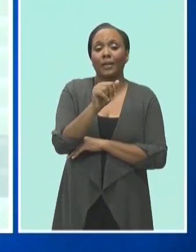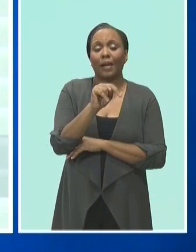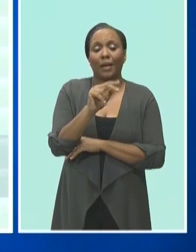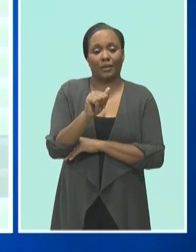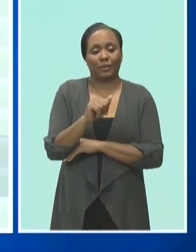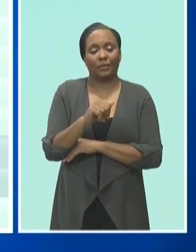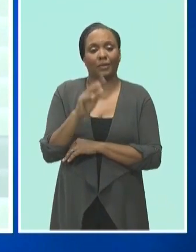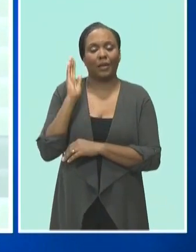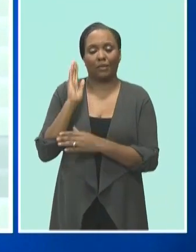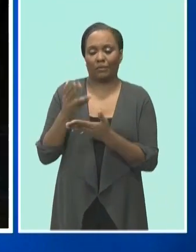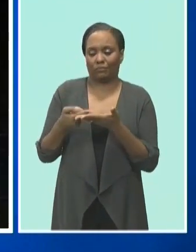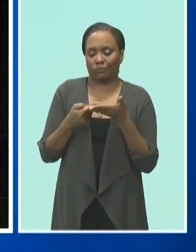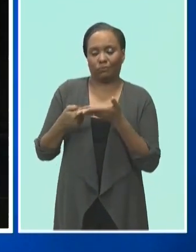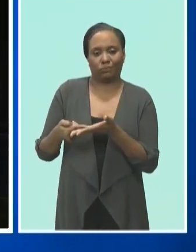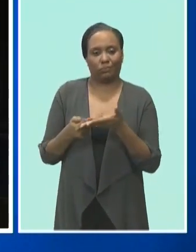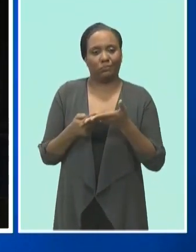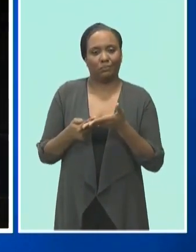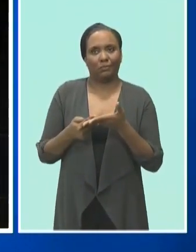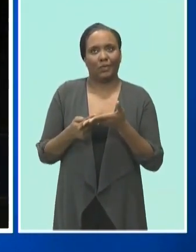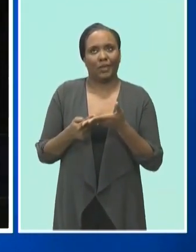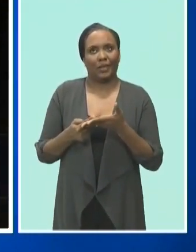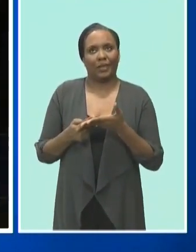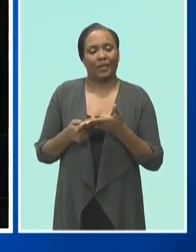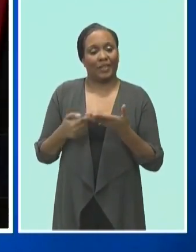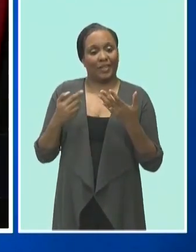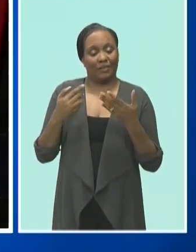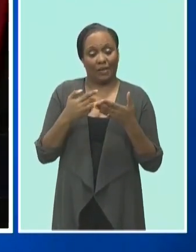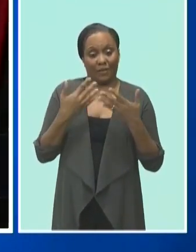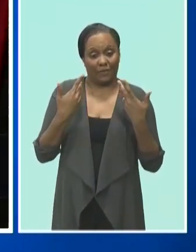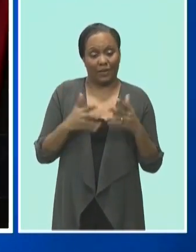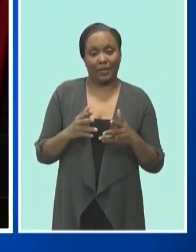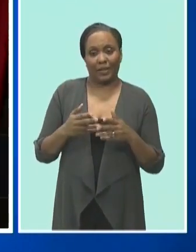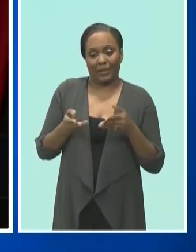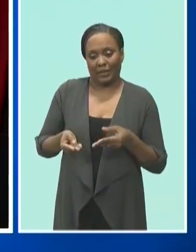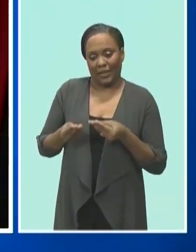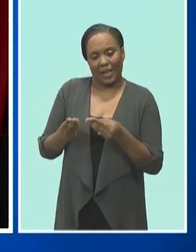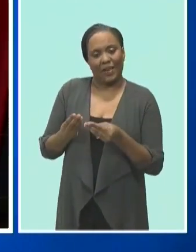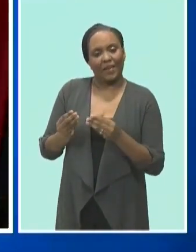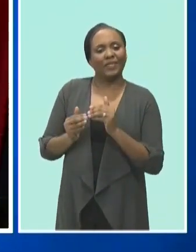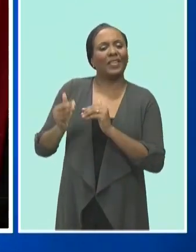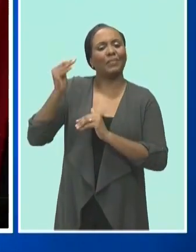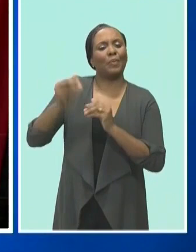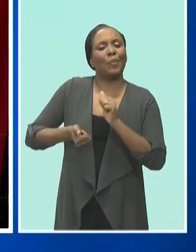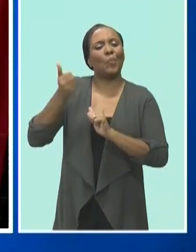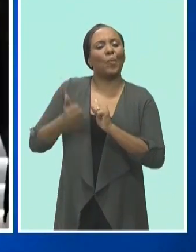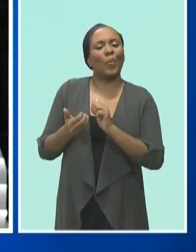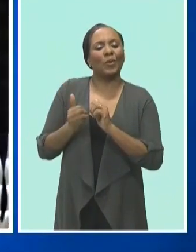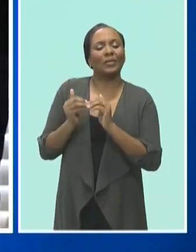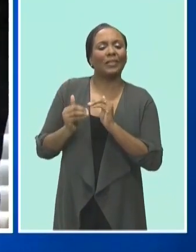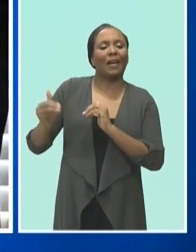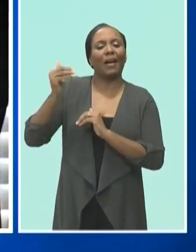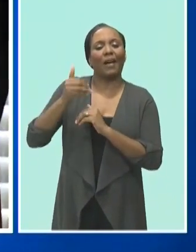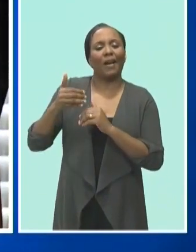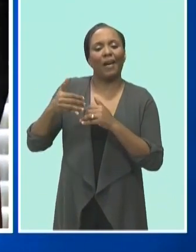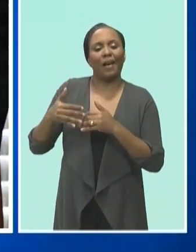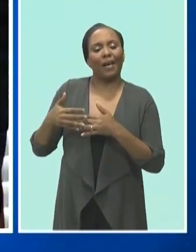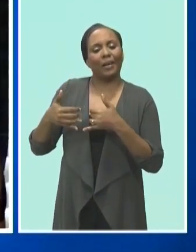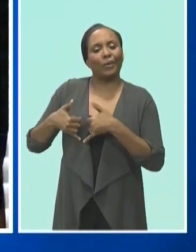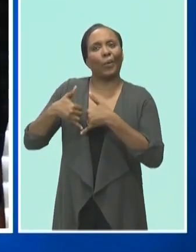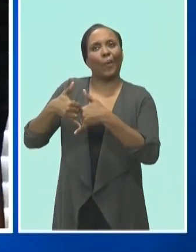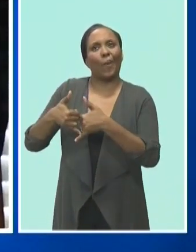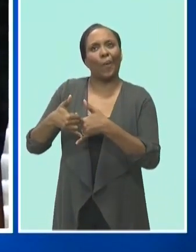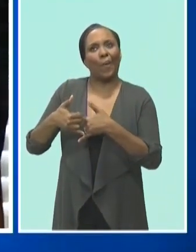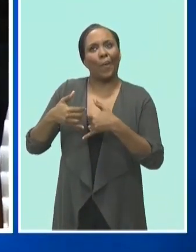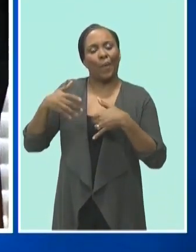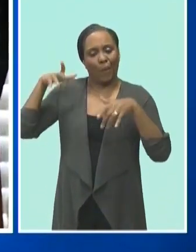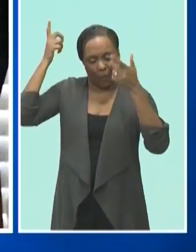the President. Thereafter, he was conferred with Ghana's highest national award by President Granger. The Cooperative Republic of